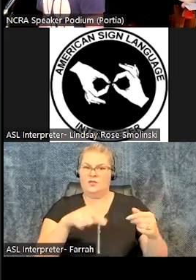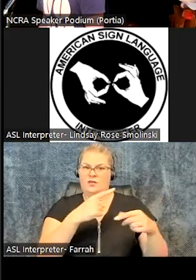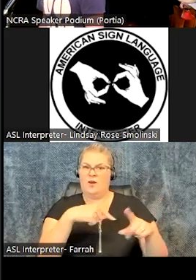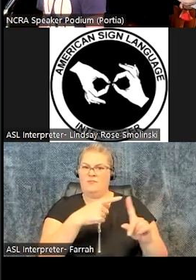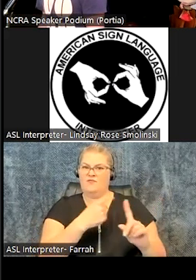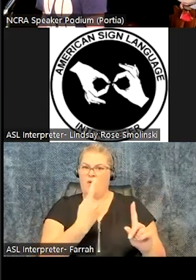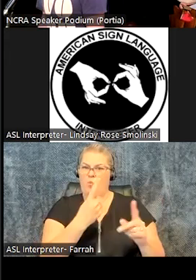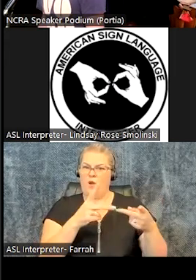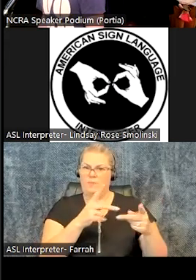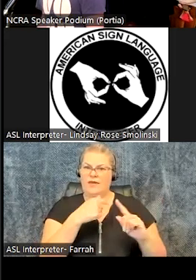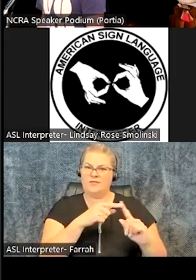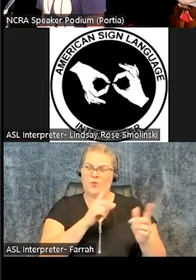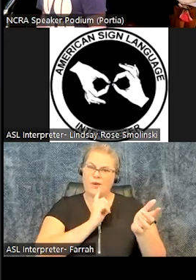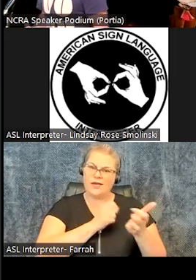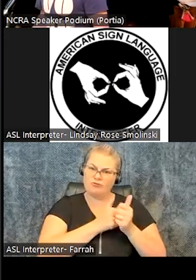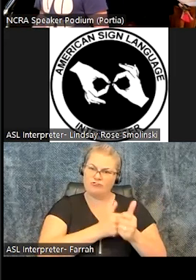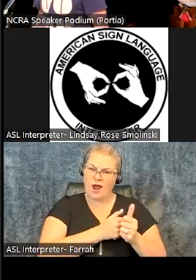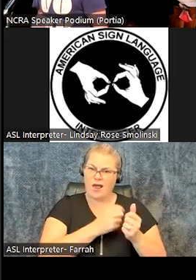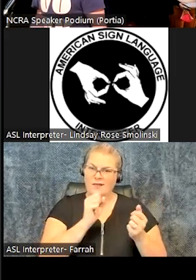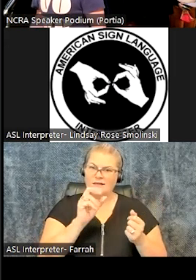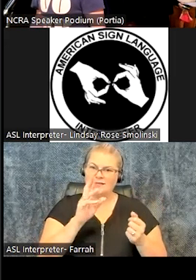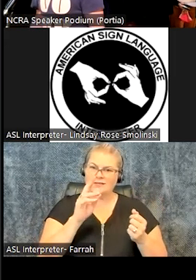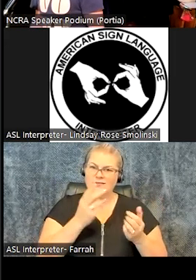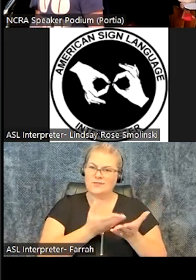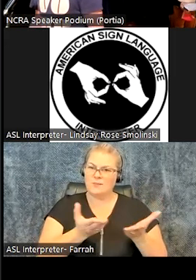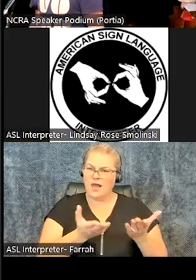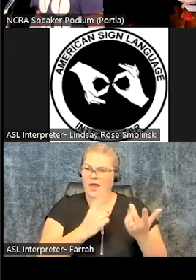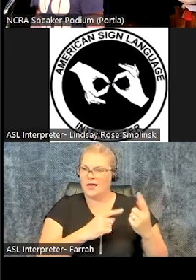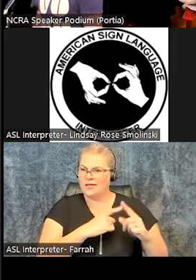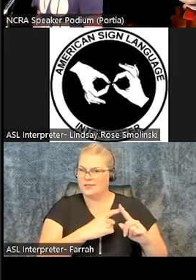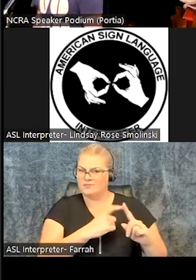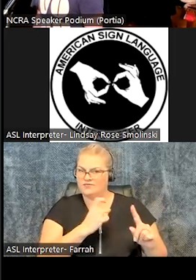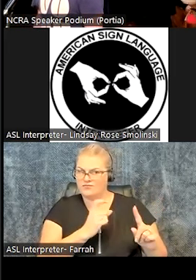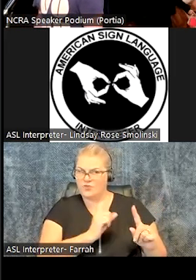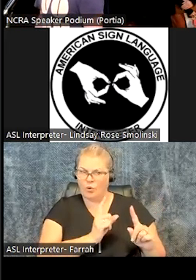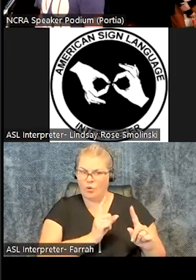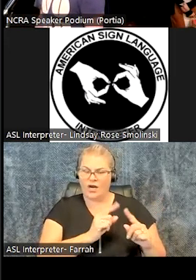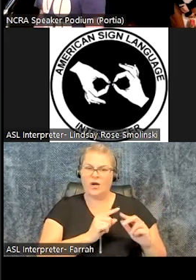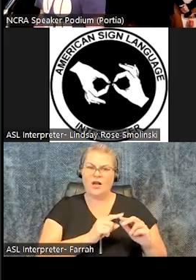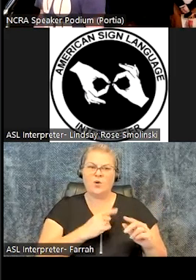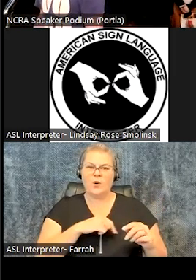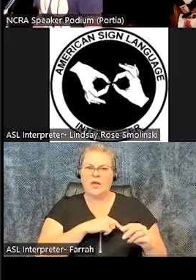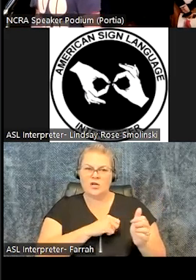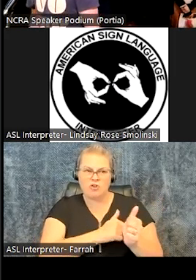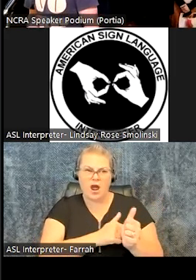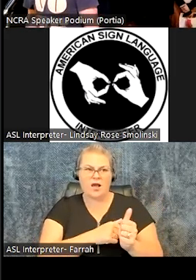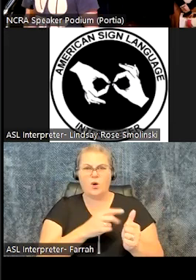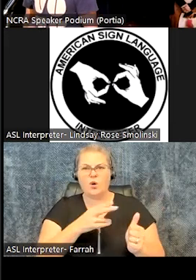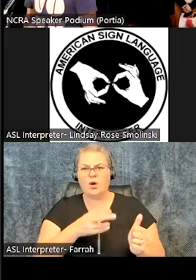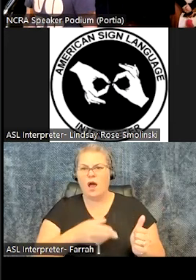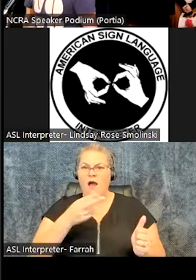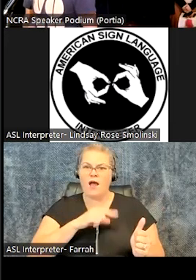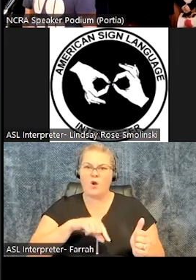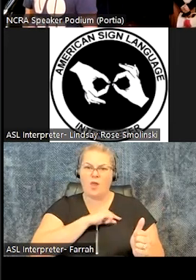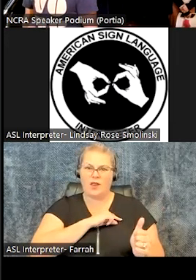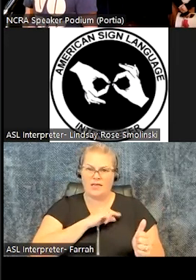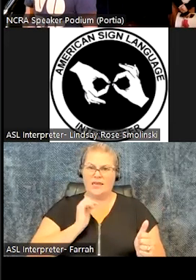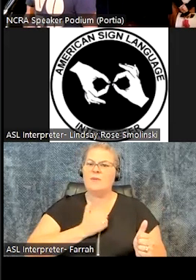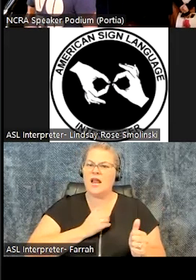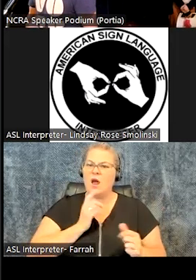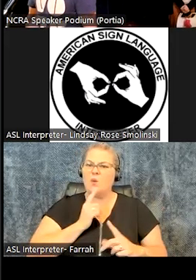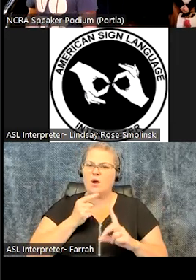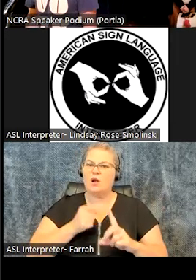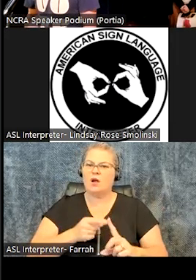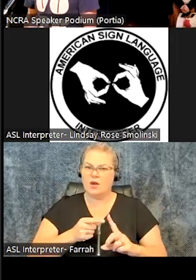supply chain, and it's really easy to find vendors that are really producing high quality stuff that, our core concept is triple bottom